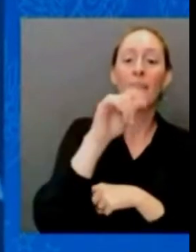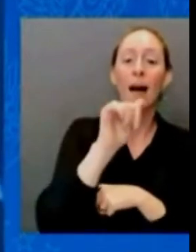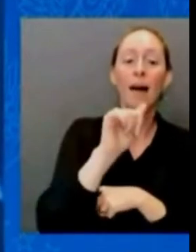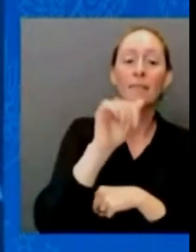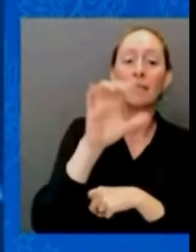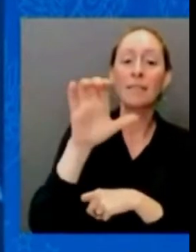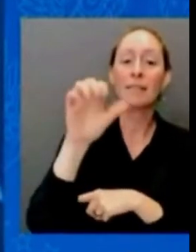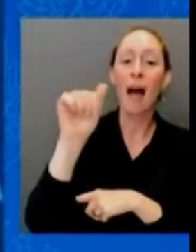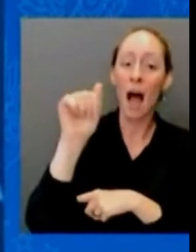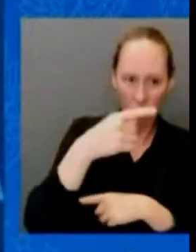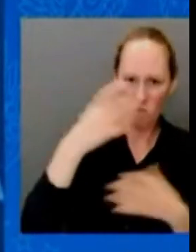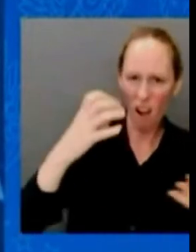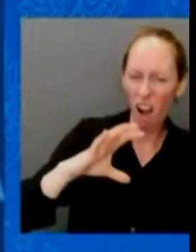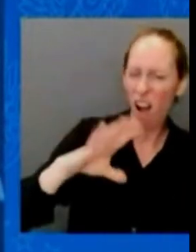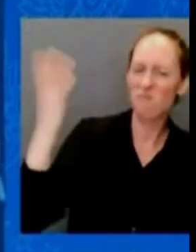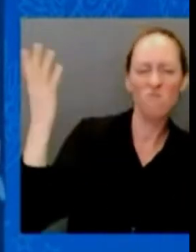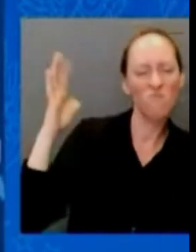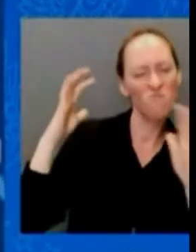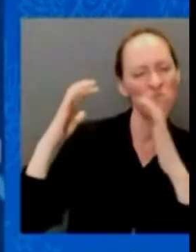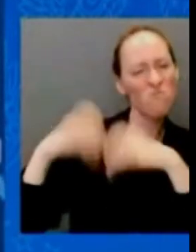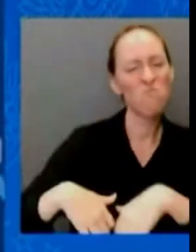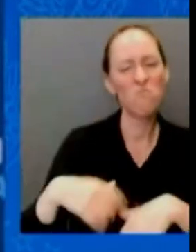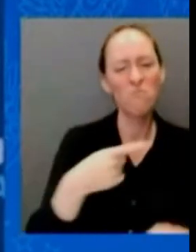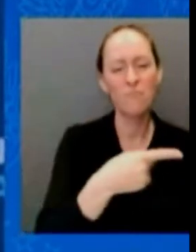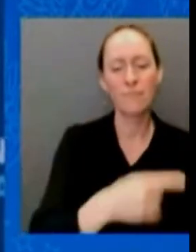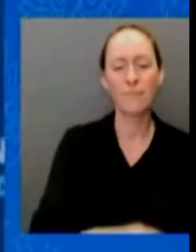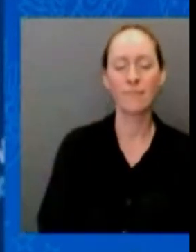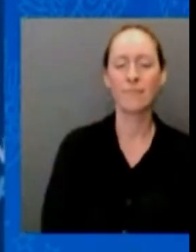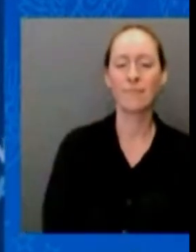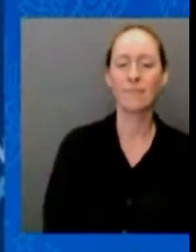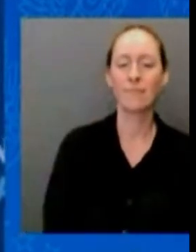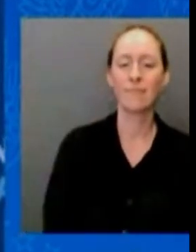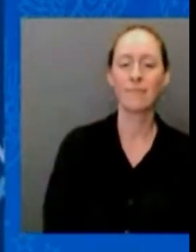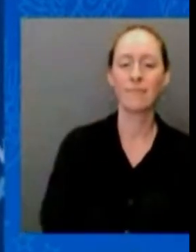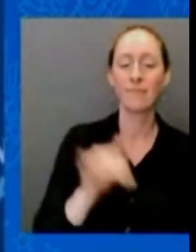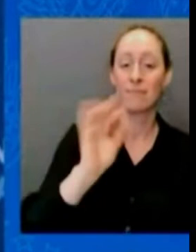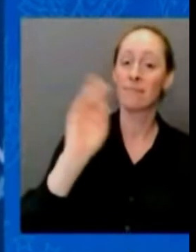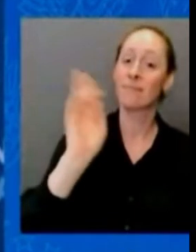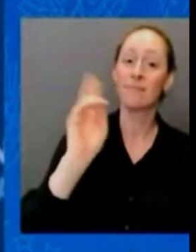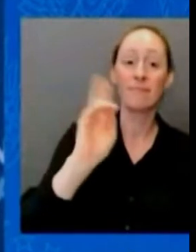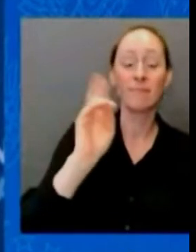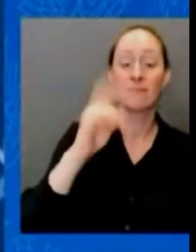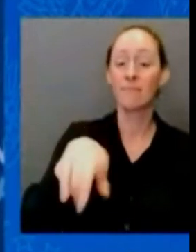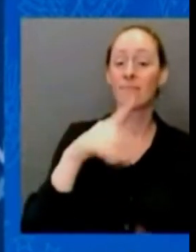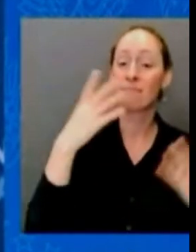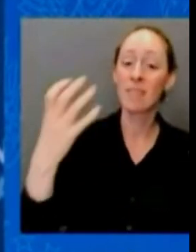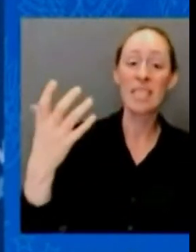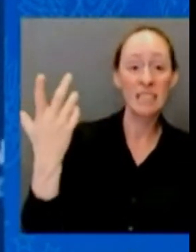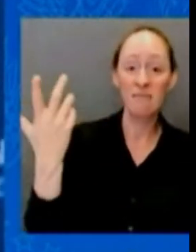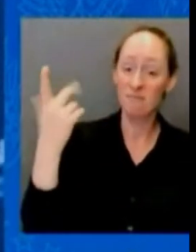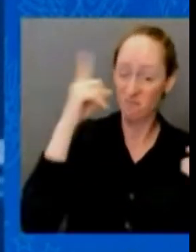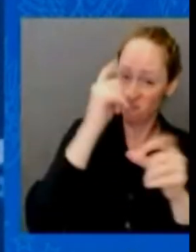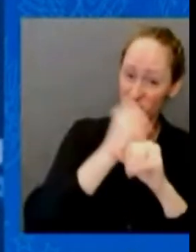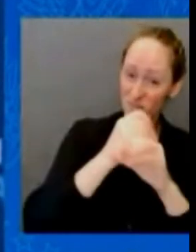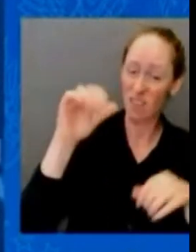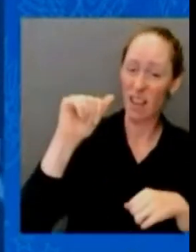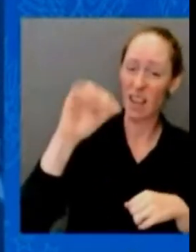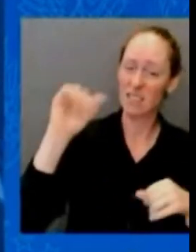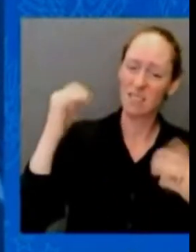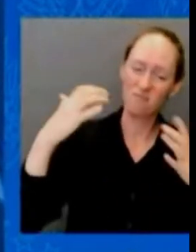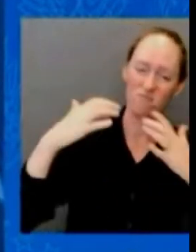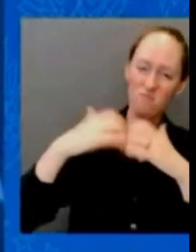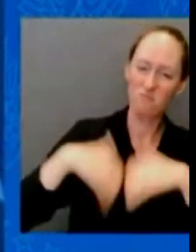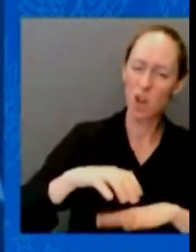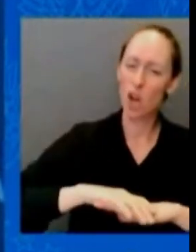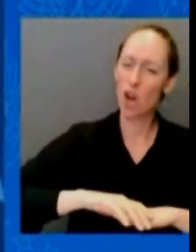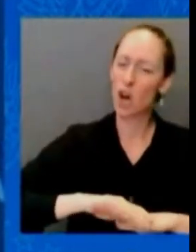determined to repeal the Affordable Care Act overall, which would mean that tens of millions of Americans with pre-existing conditions who can't otherwise get insurance